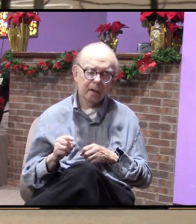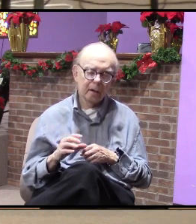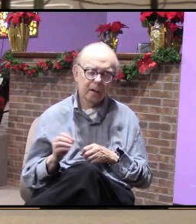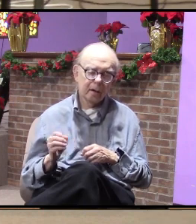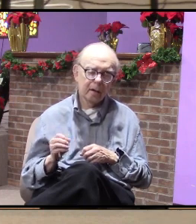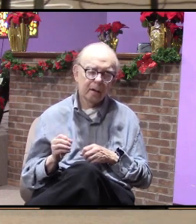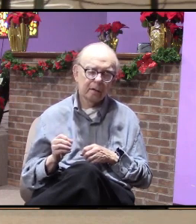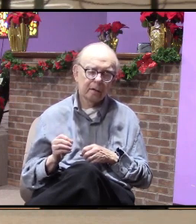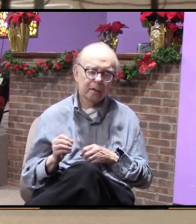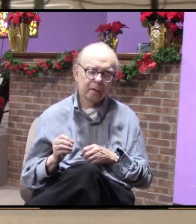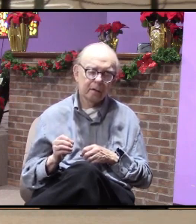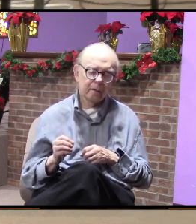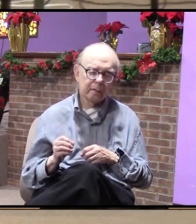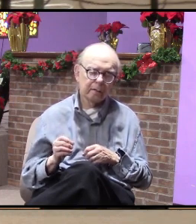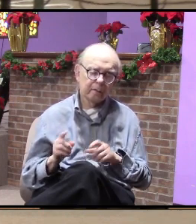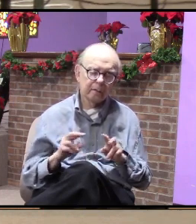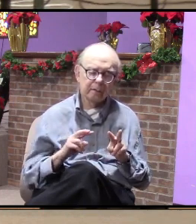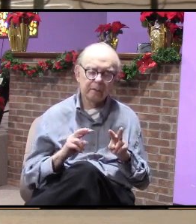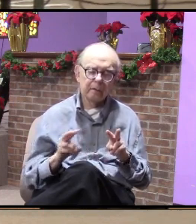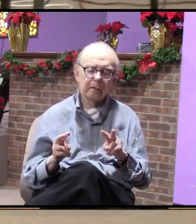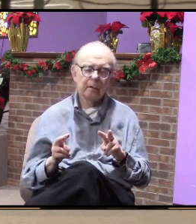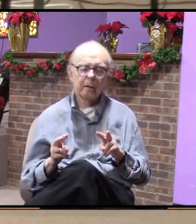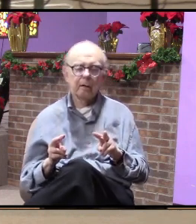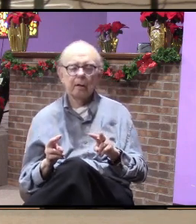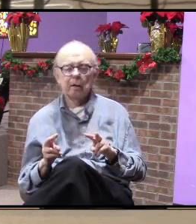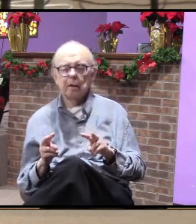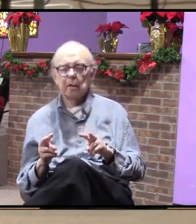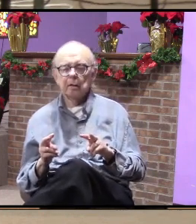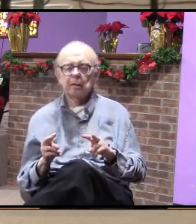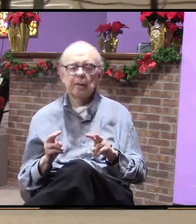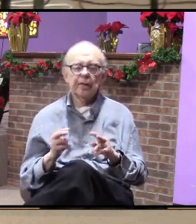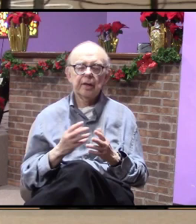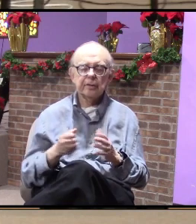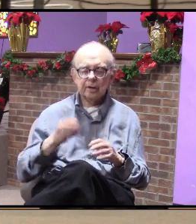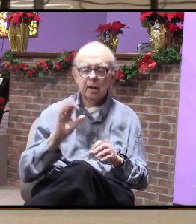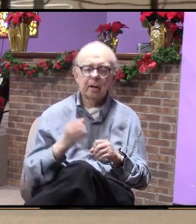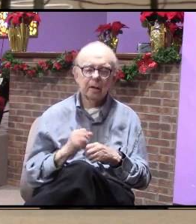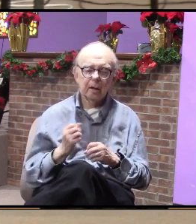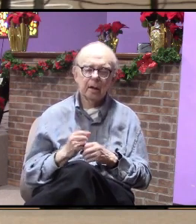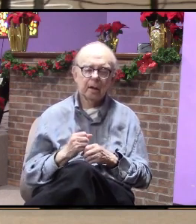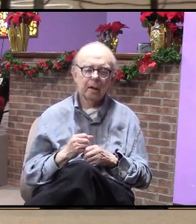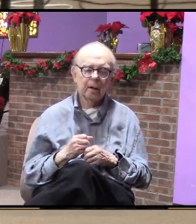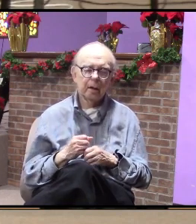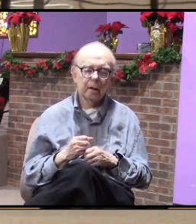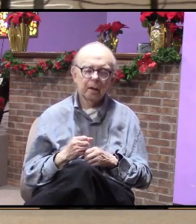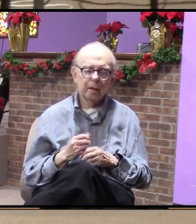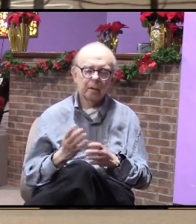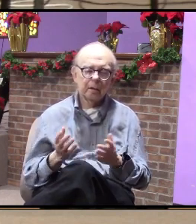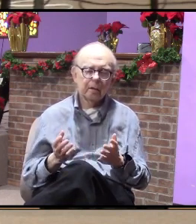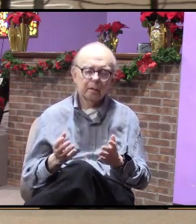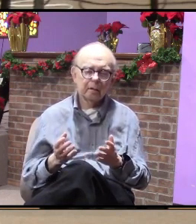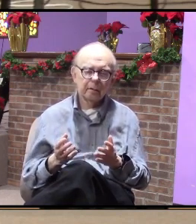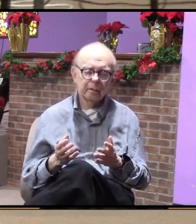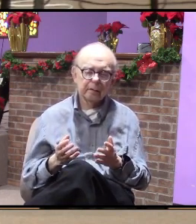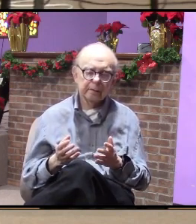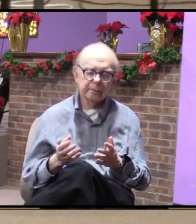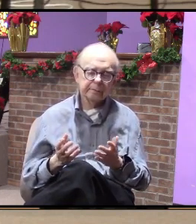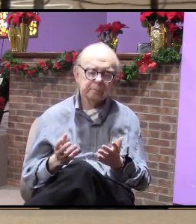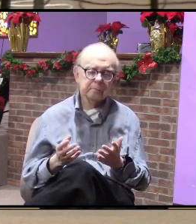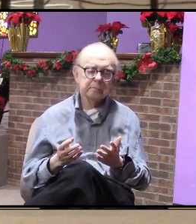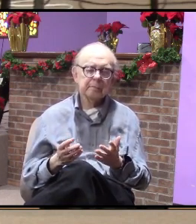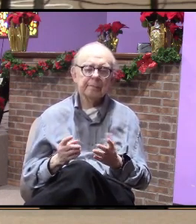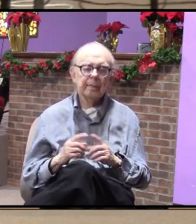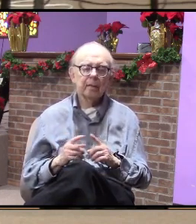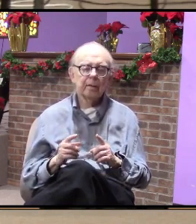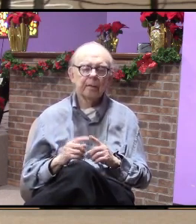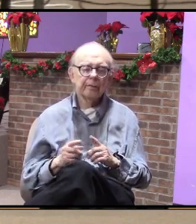And when you look at the stuff of what he created, they're like signal flares going up in the night and the